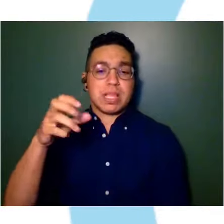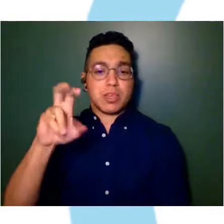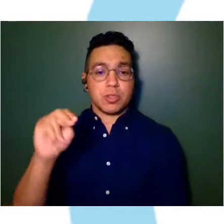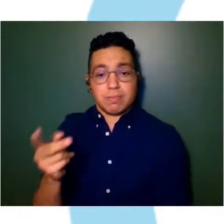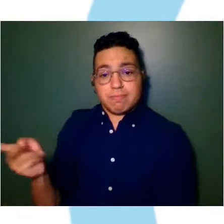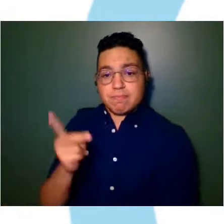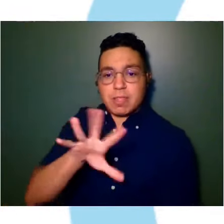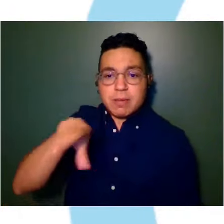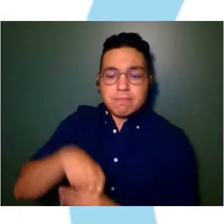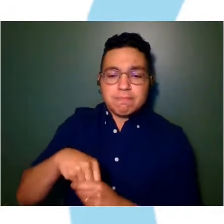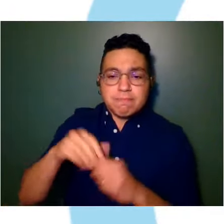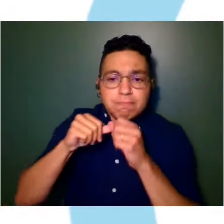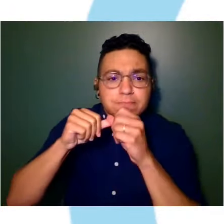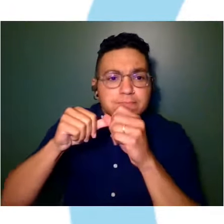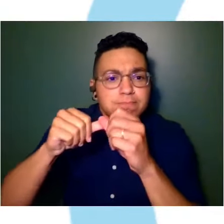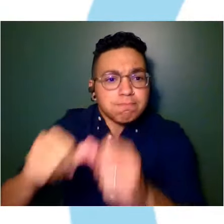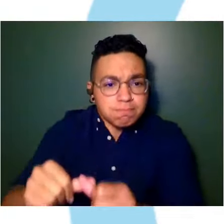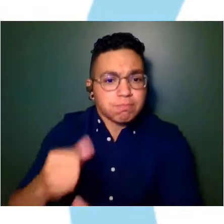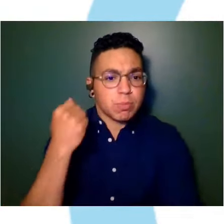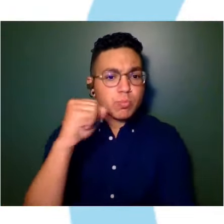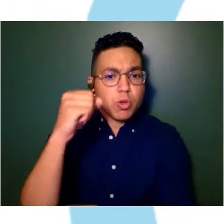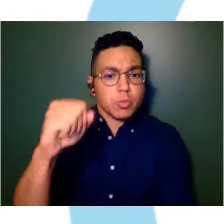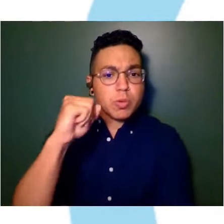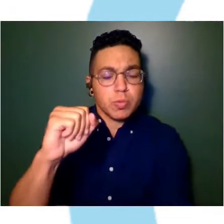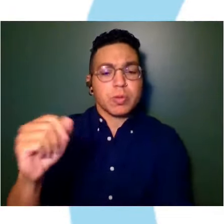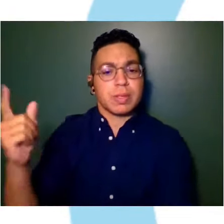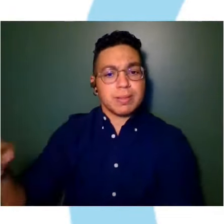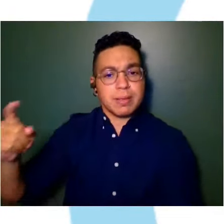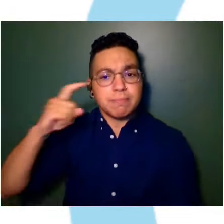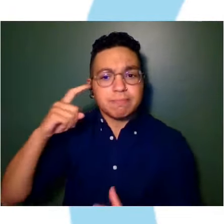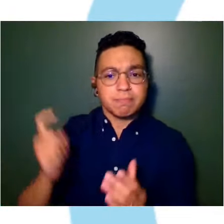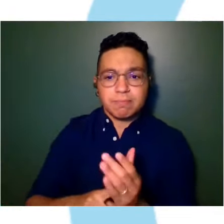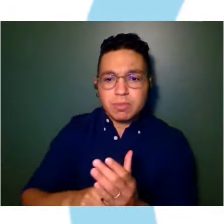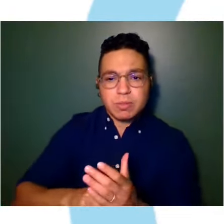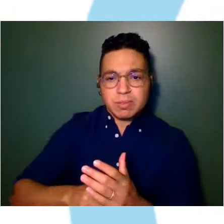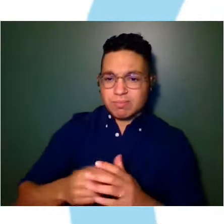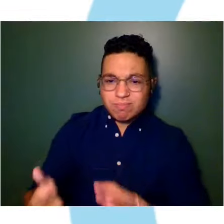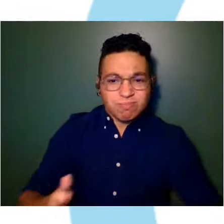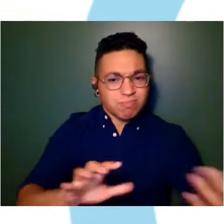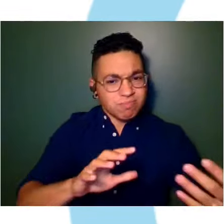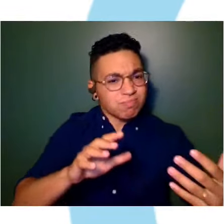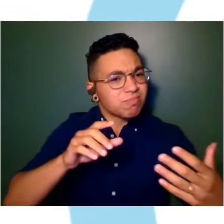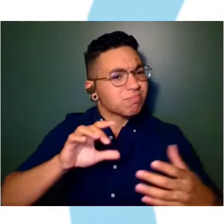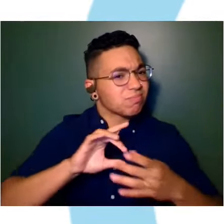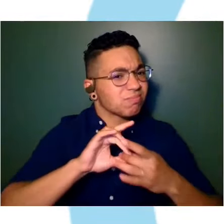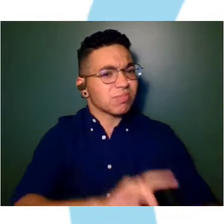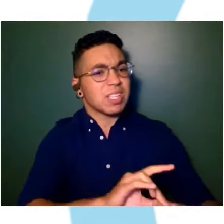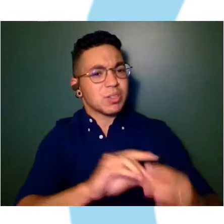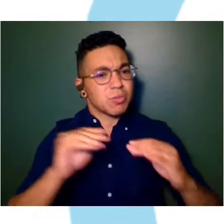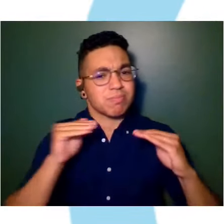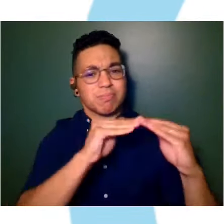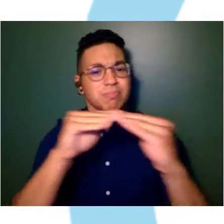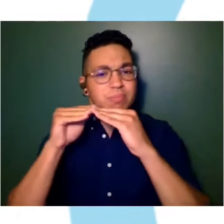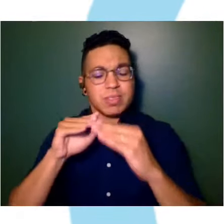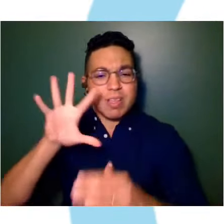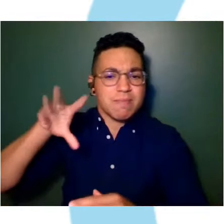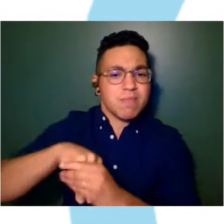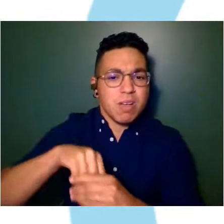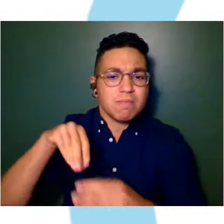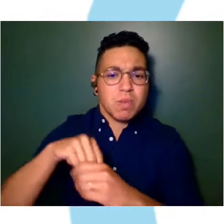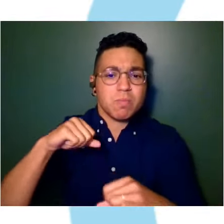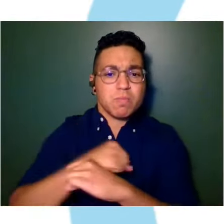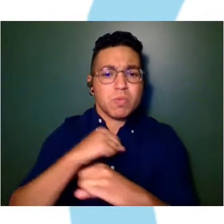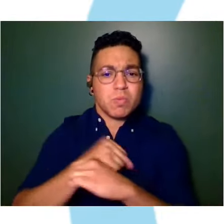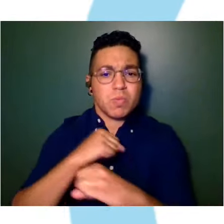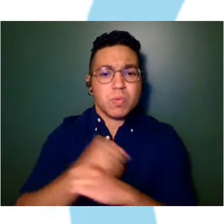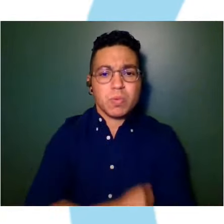racism that underlines the racial disparities here in Oregon, from criminal justice to accessible healthcare to